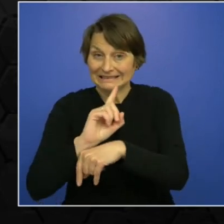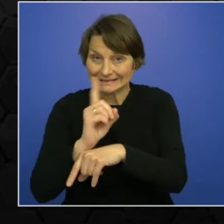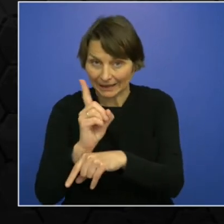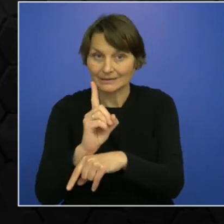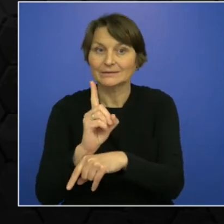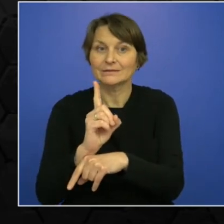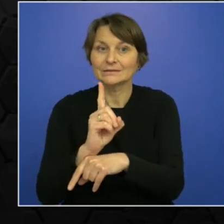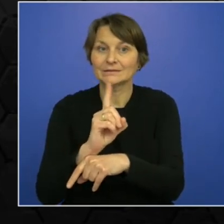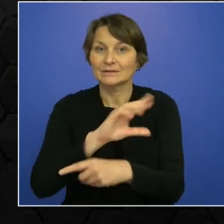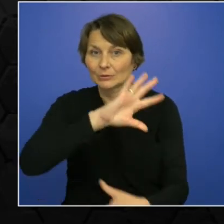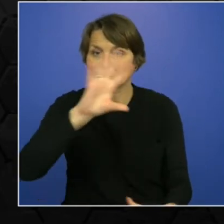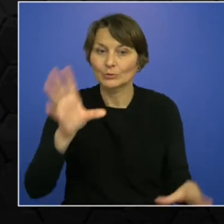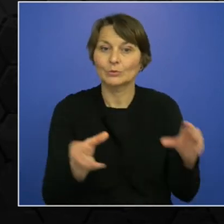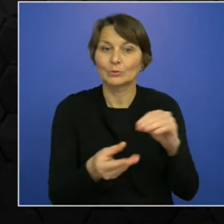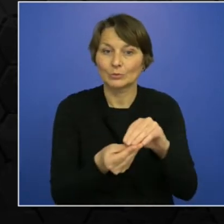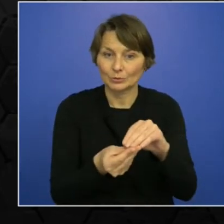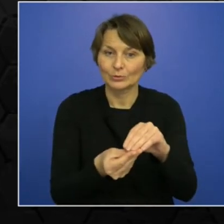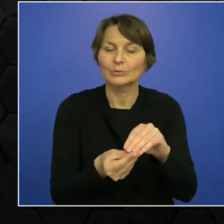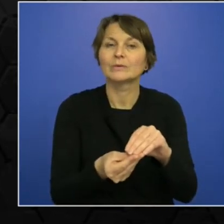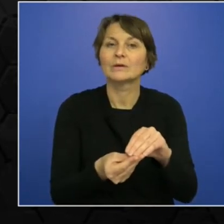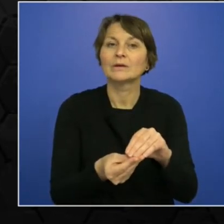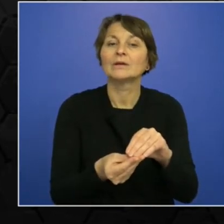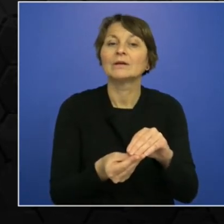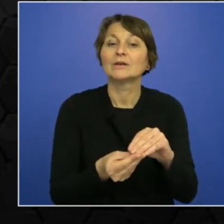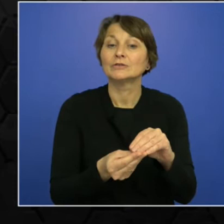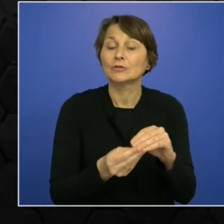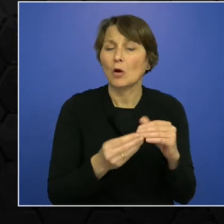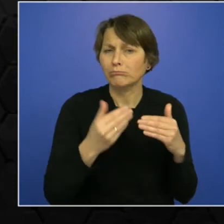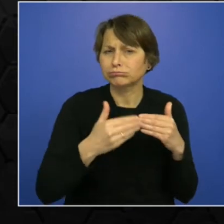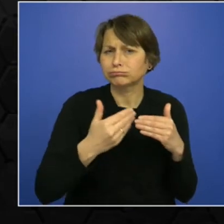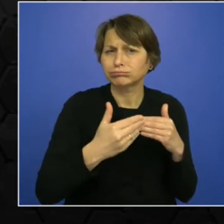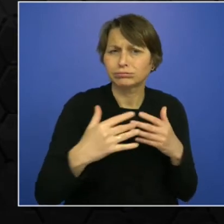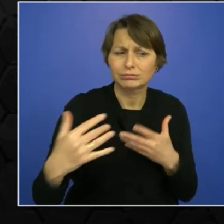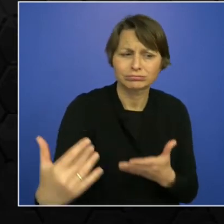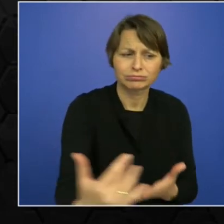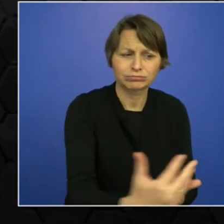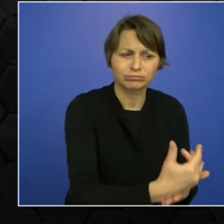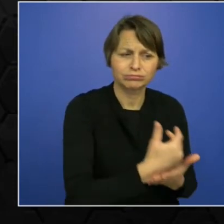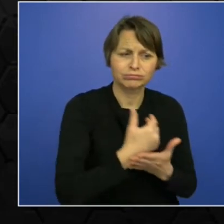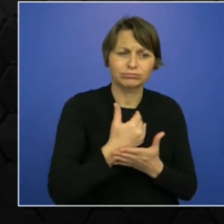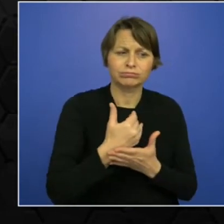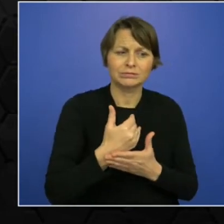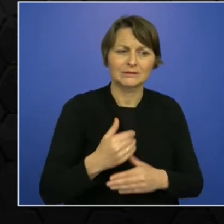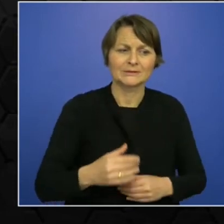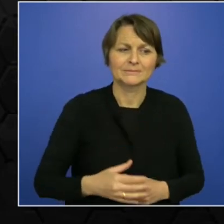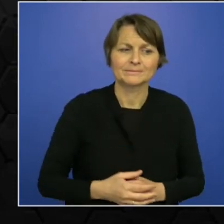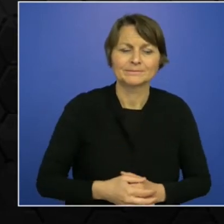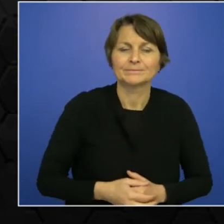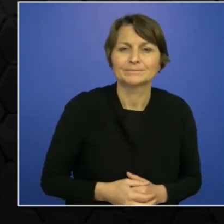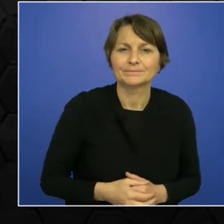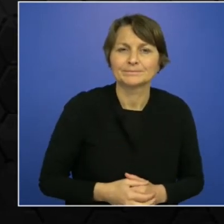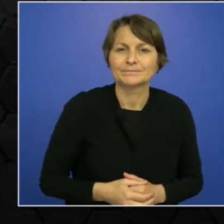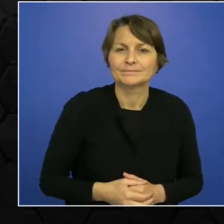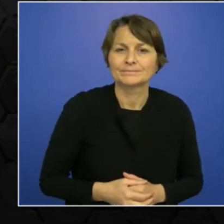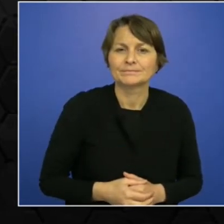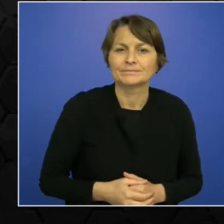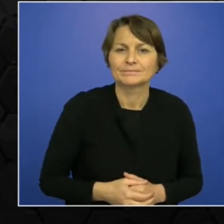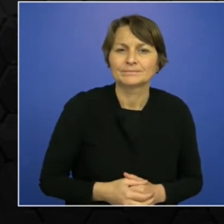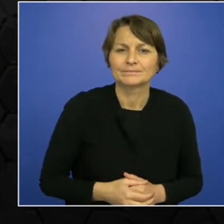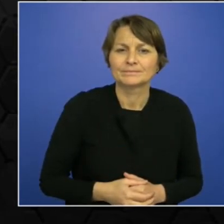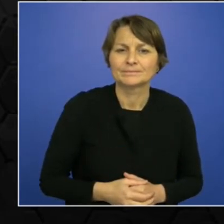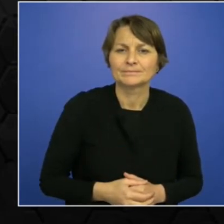approximately 100 minutes to collect the data that we had. And sometimes as you're collecting data, there are some mistakes you will make and you'll have to